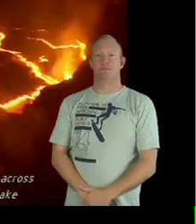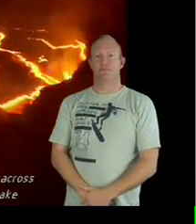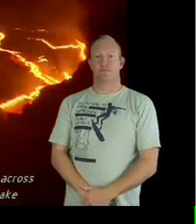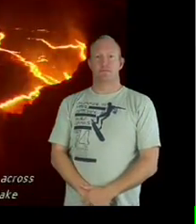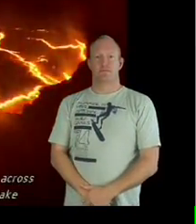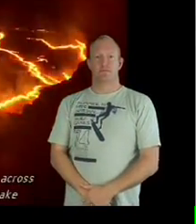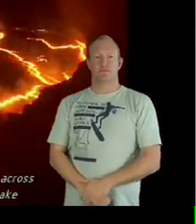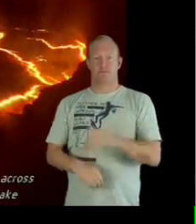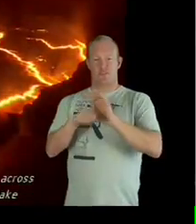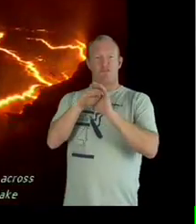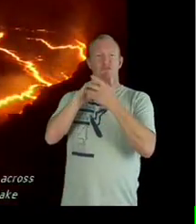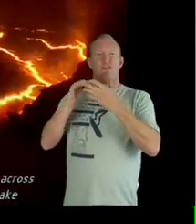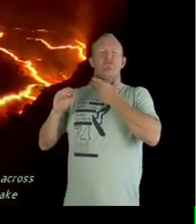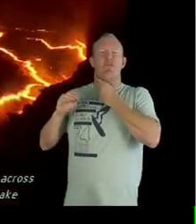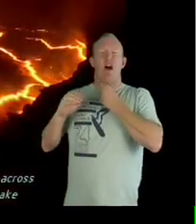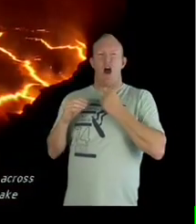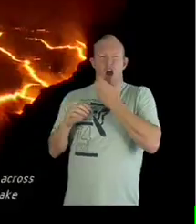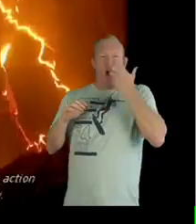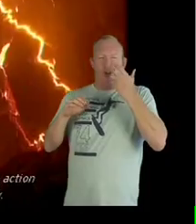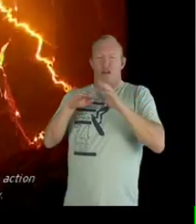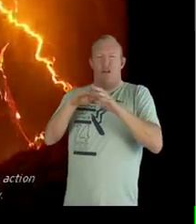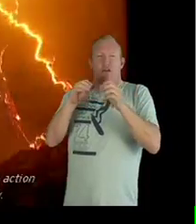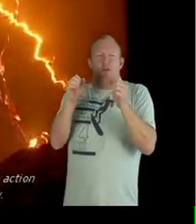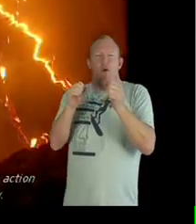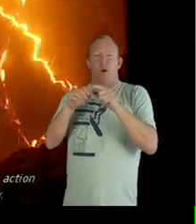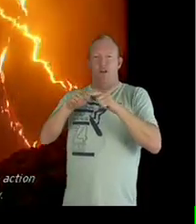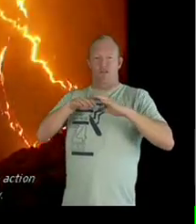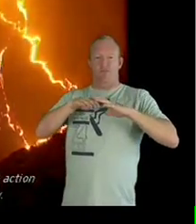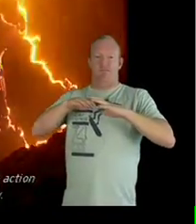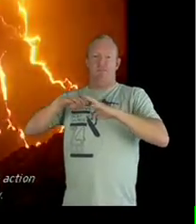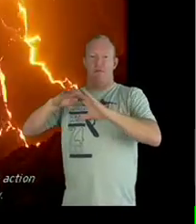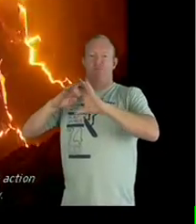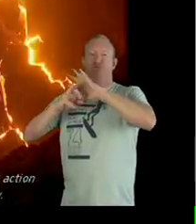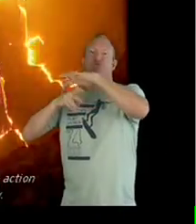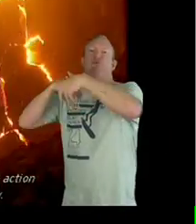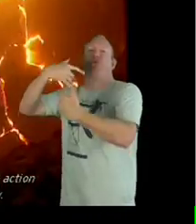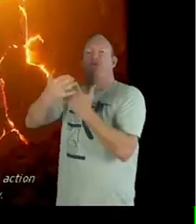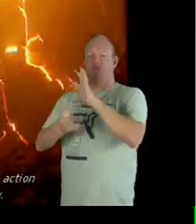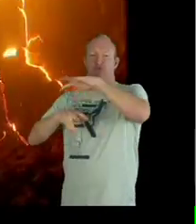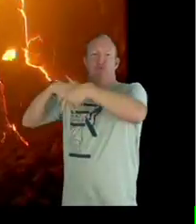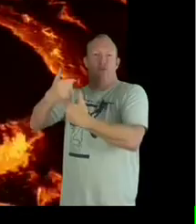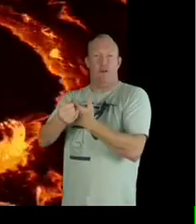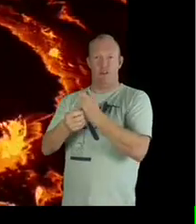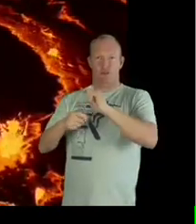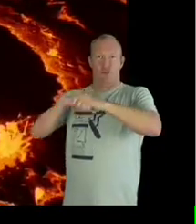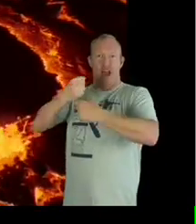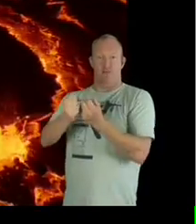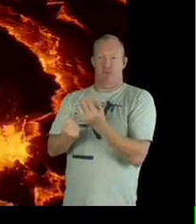Then this crust moves across the surface of the lake, driven by the churning action of the lava below.